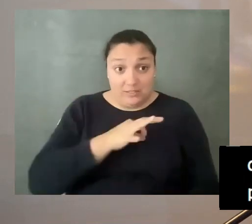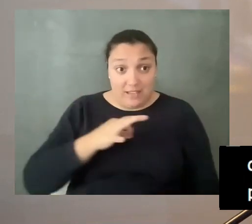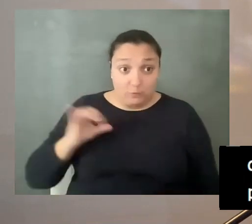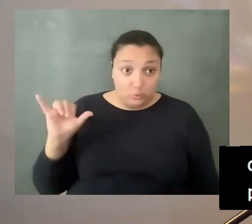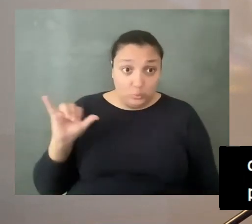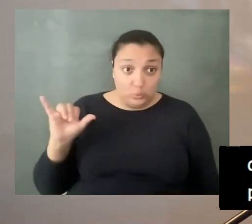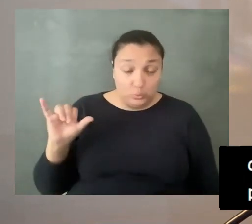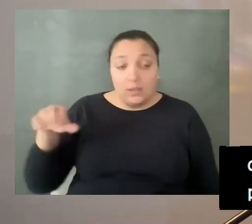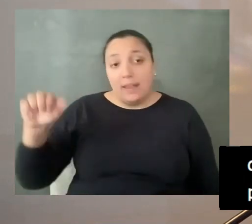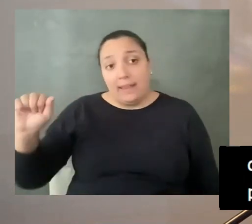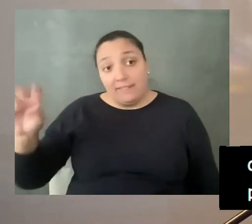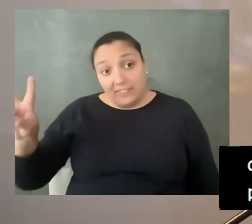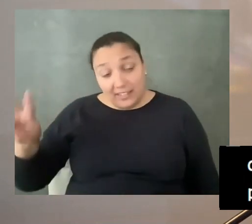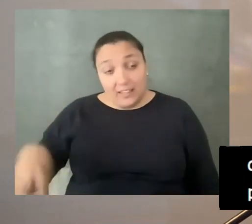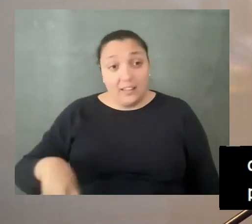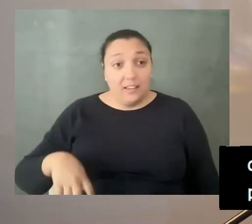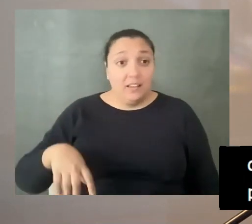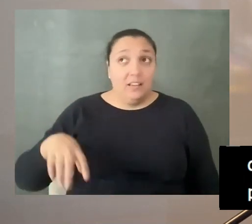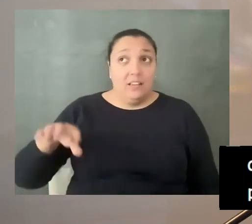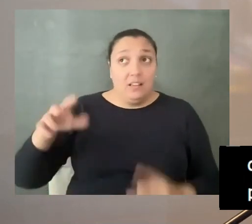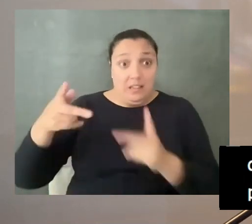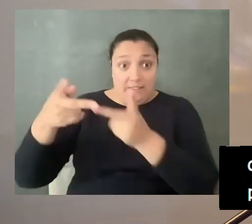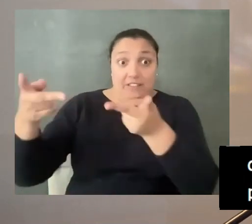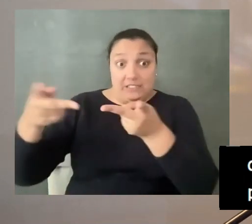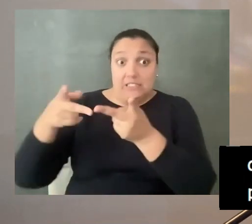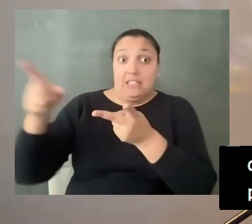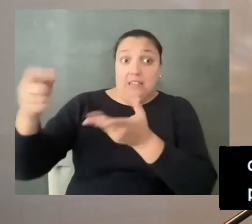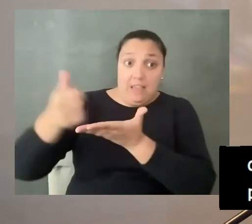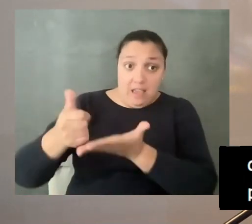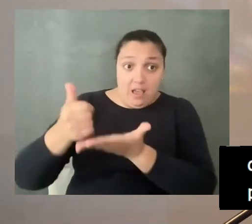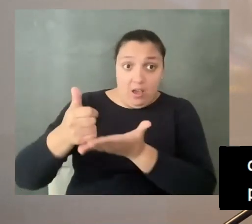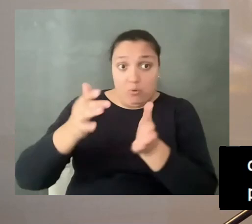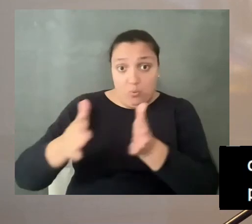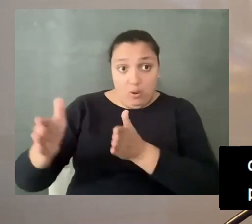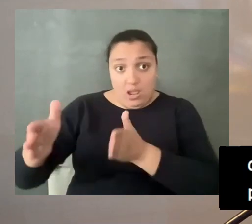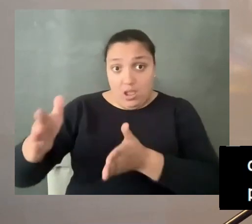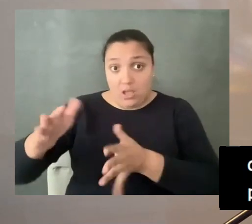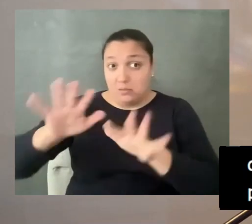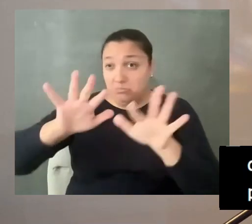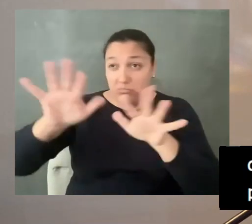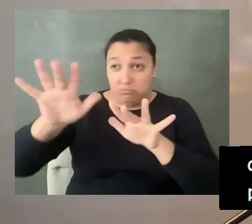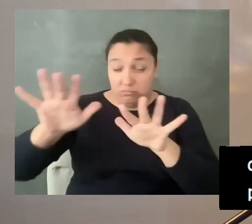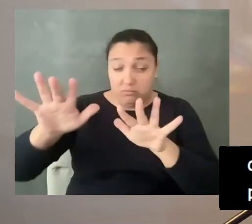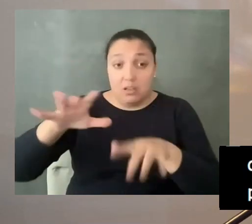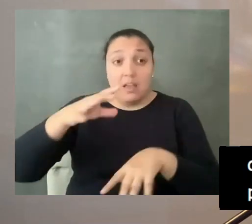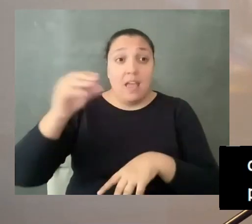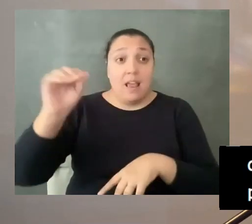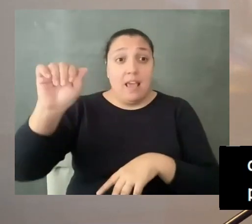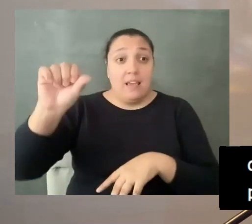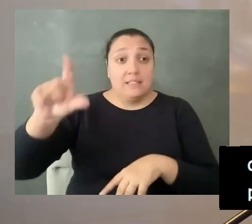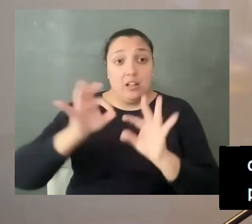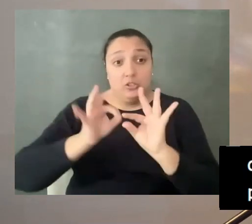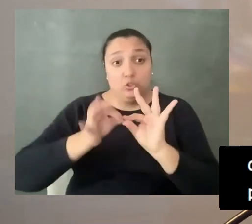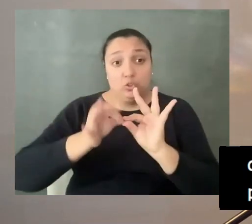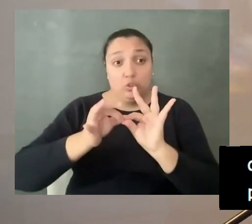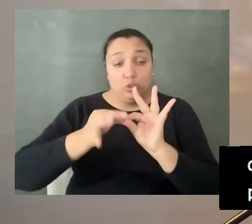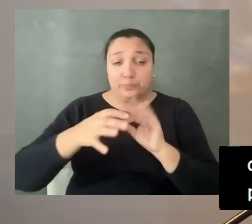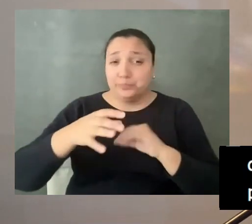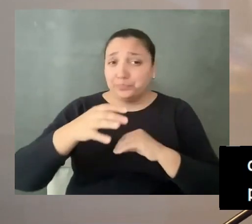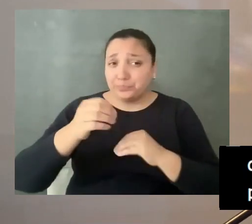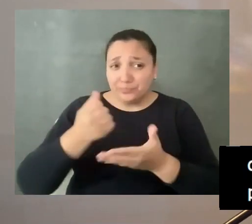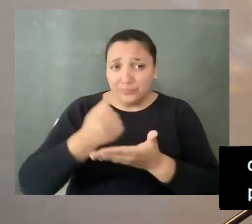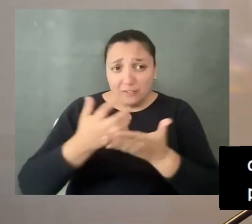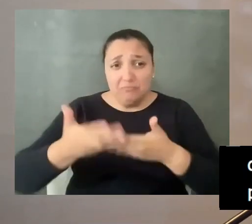AV, facilities helping arrange this, as well as the people doing the work of ASL interpretation and everything to make this, and